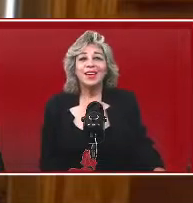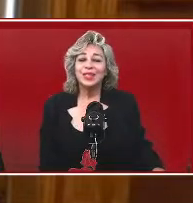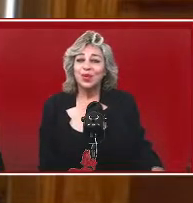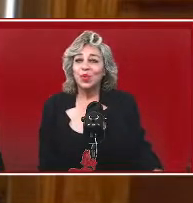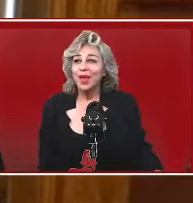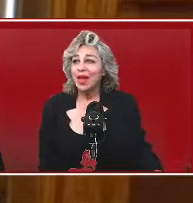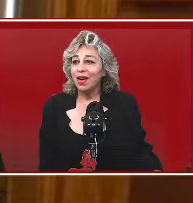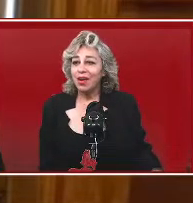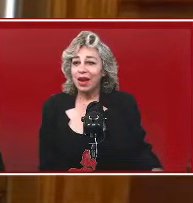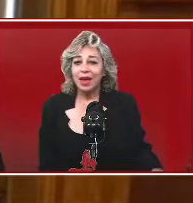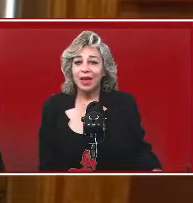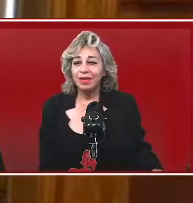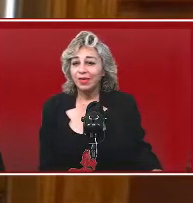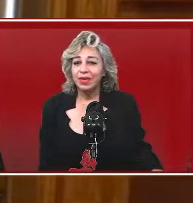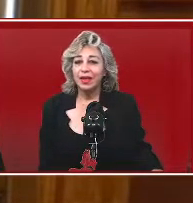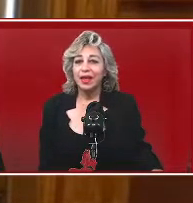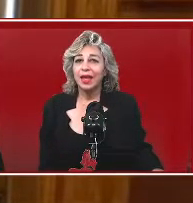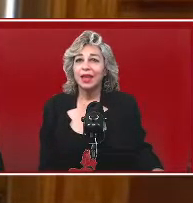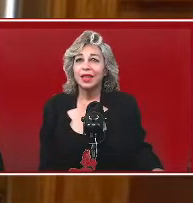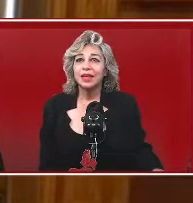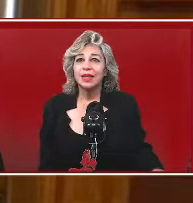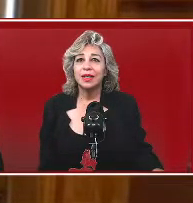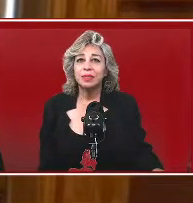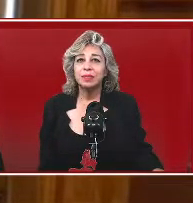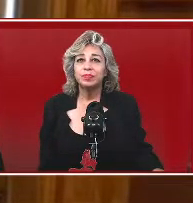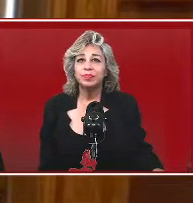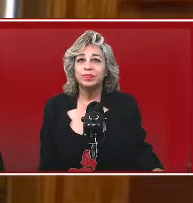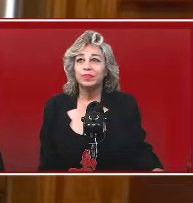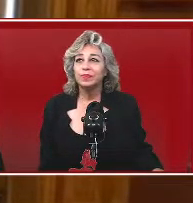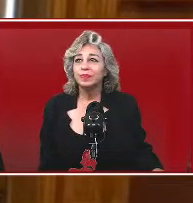Okay, so we are live, and